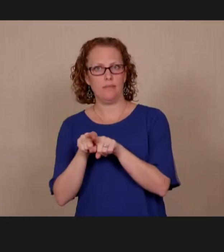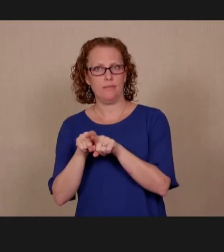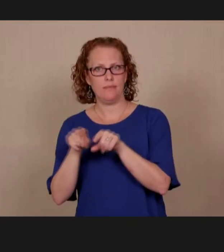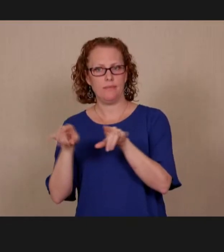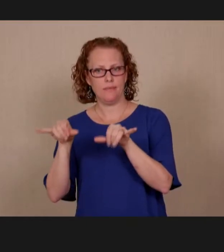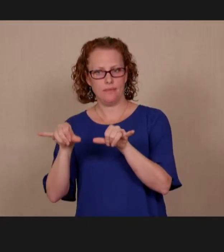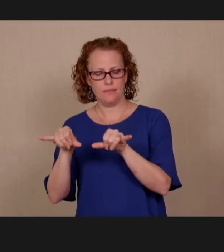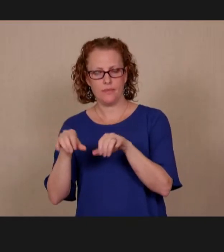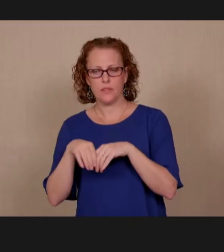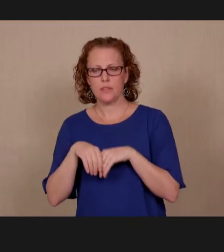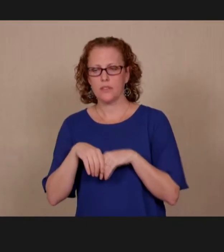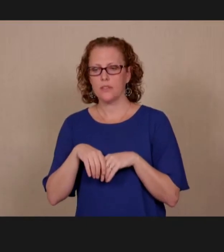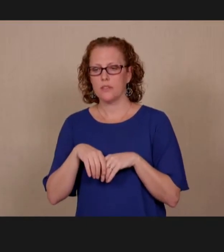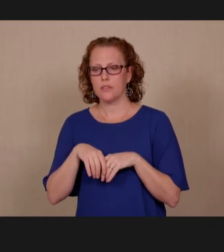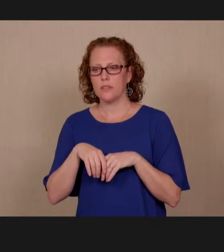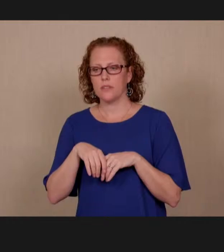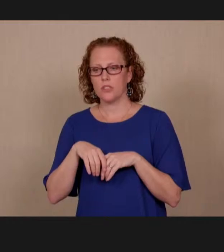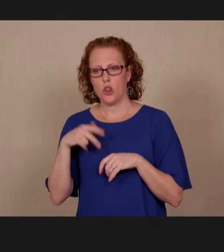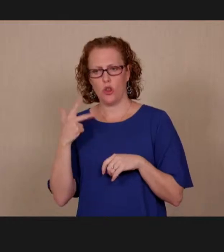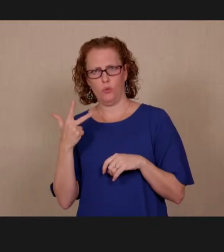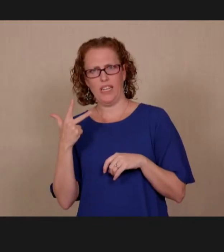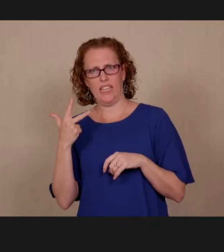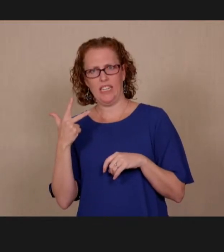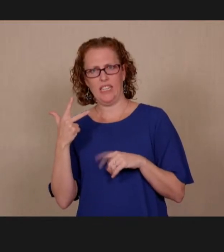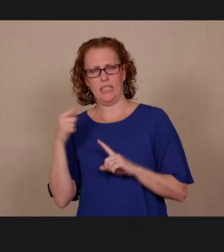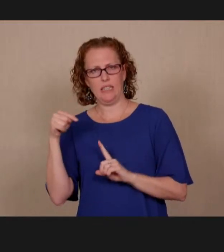currently District 3 is here. So District 3